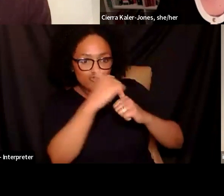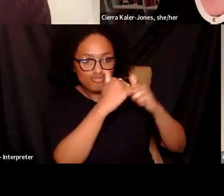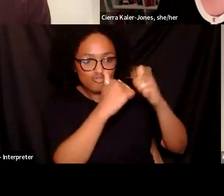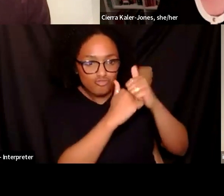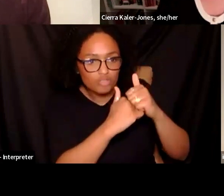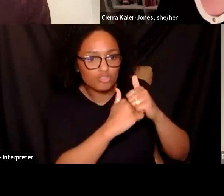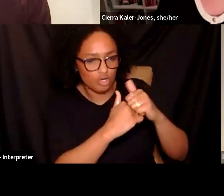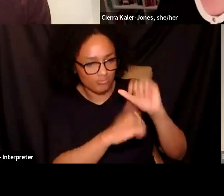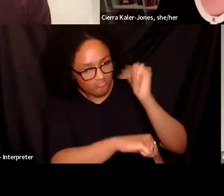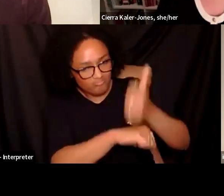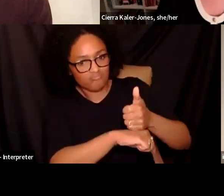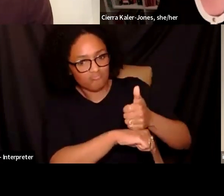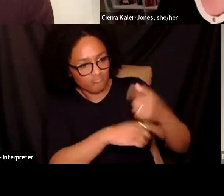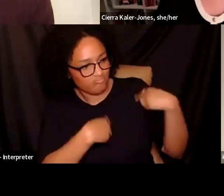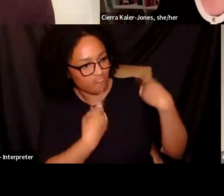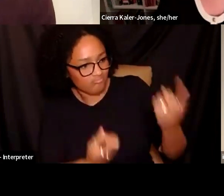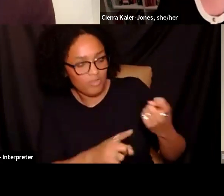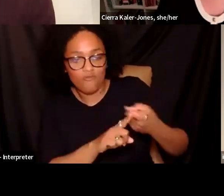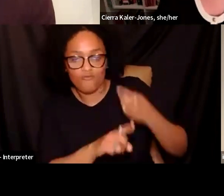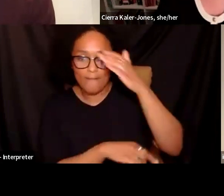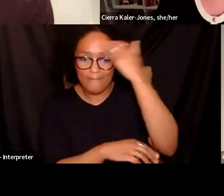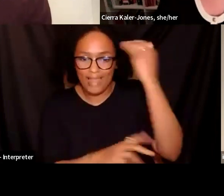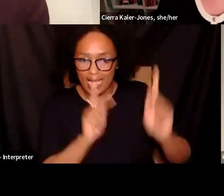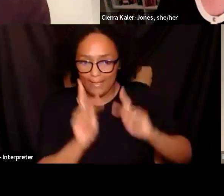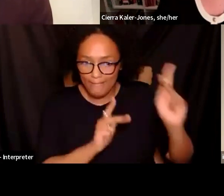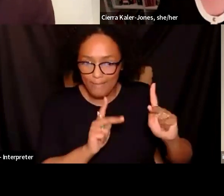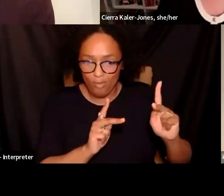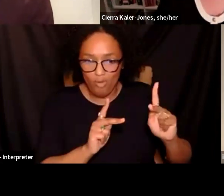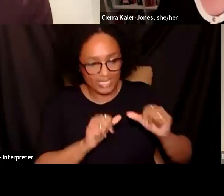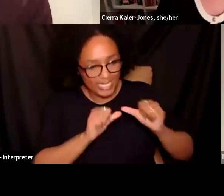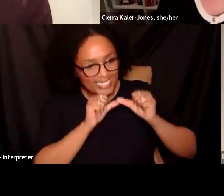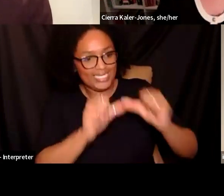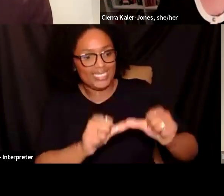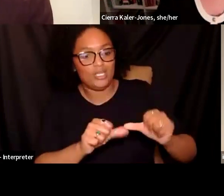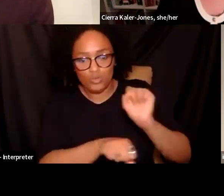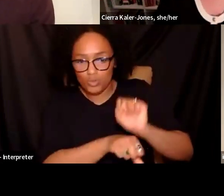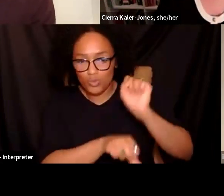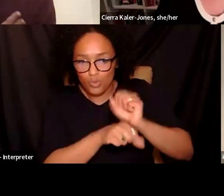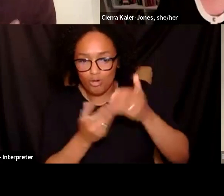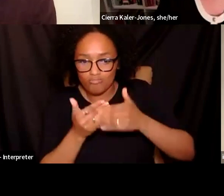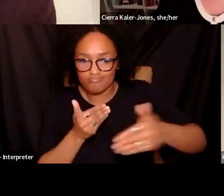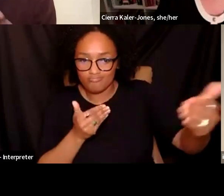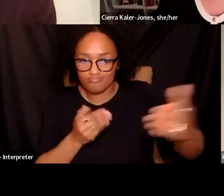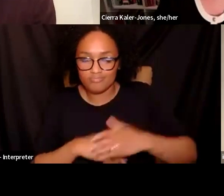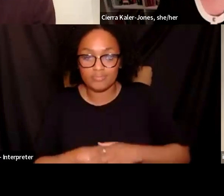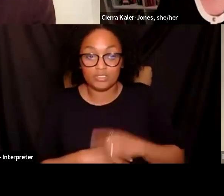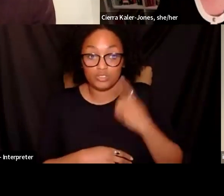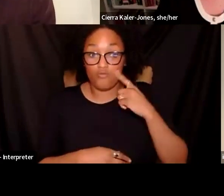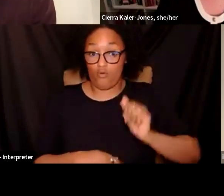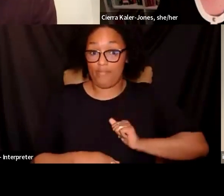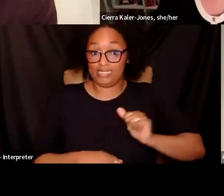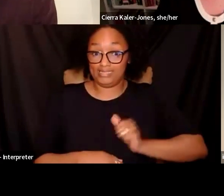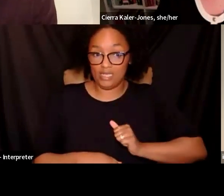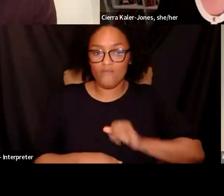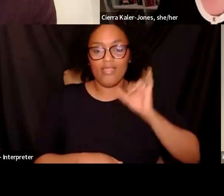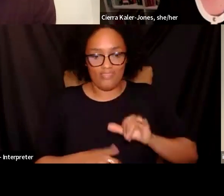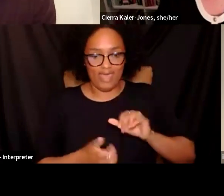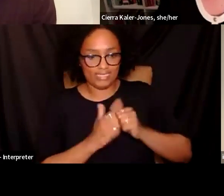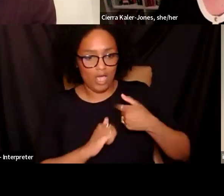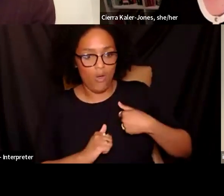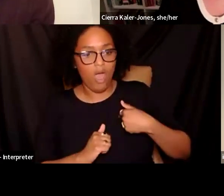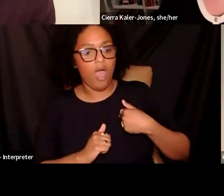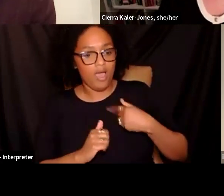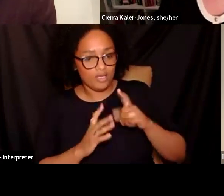work. And so that's one of the kind of examples that I often go to, because for me, that was the way that I came to understand